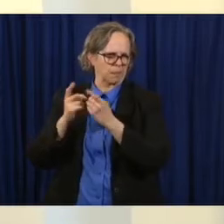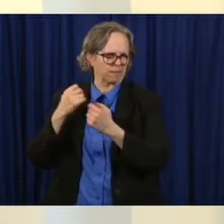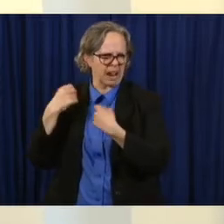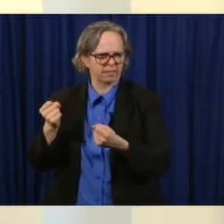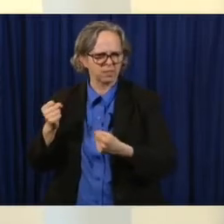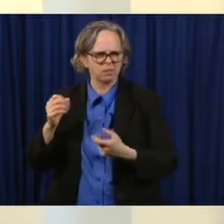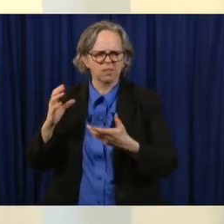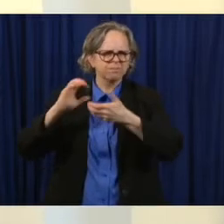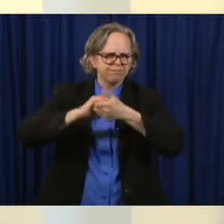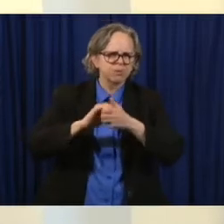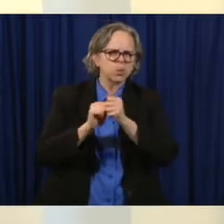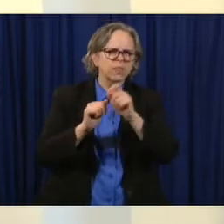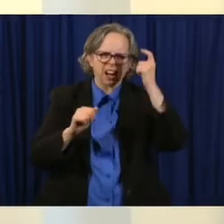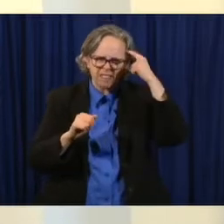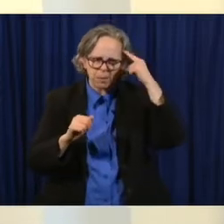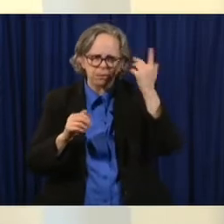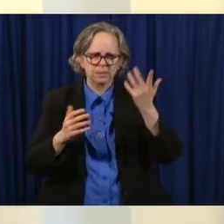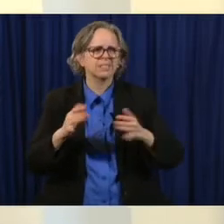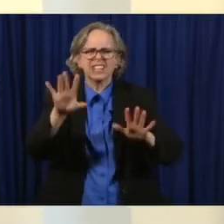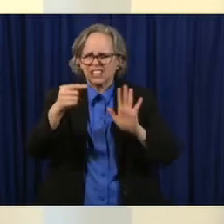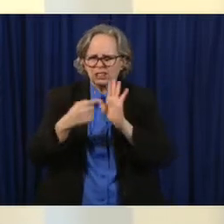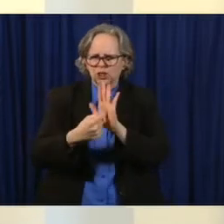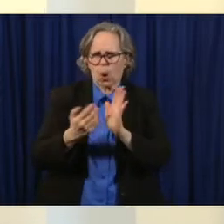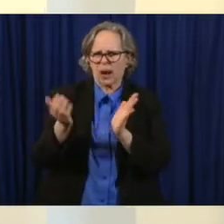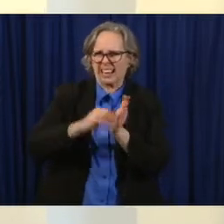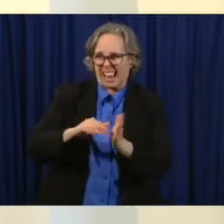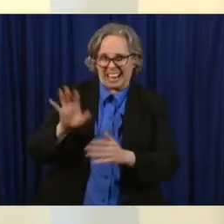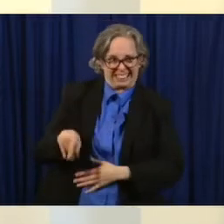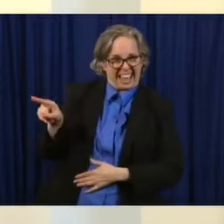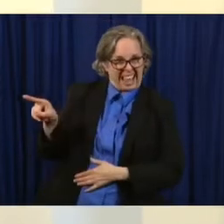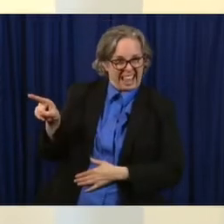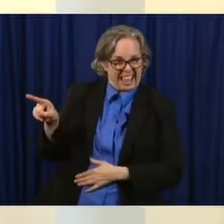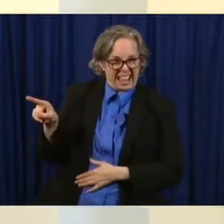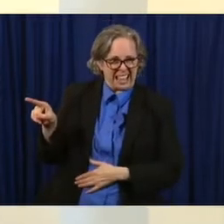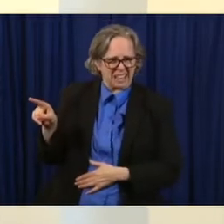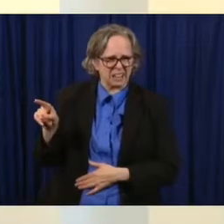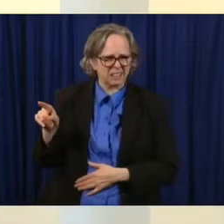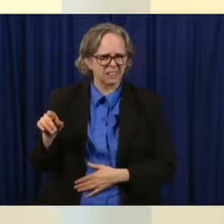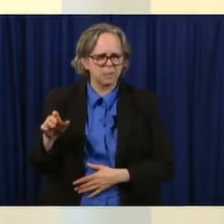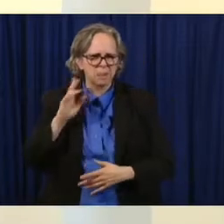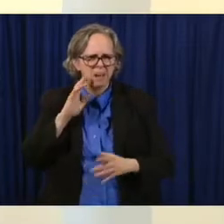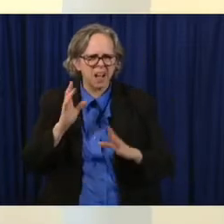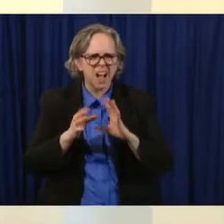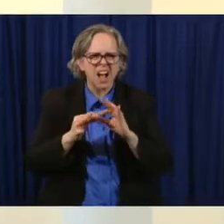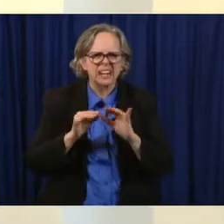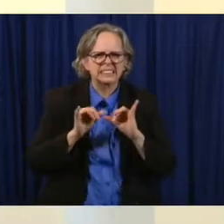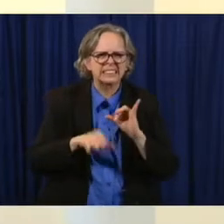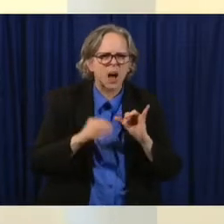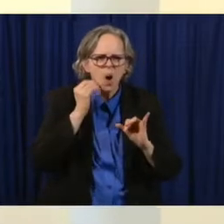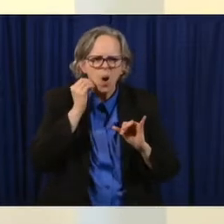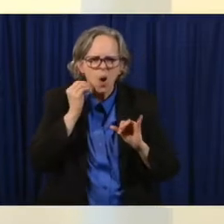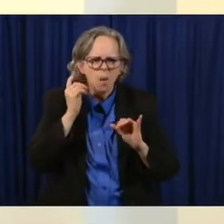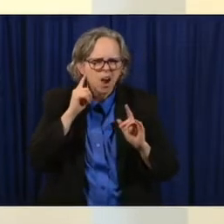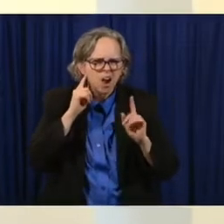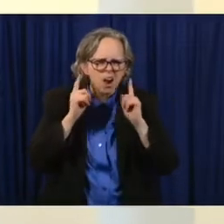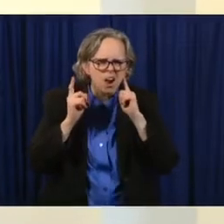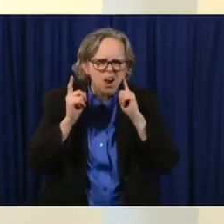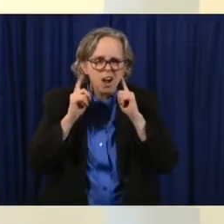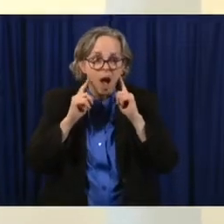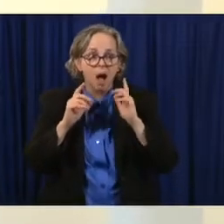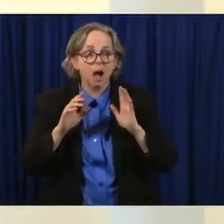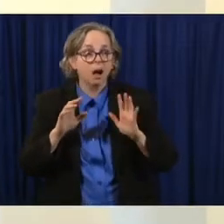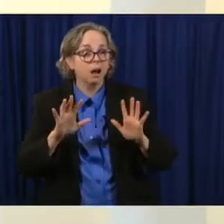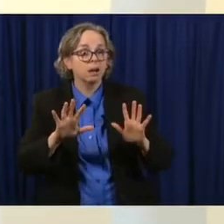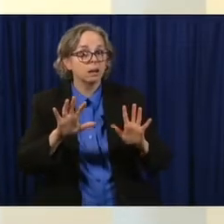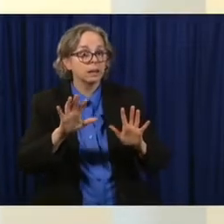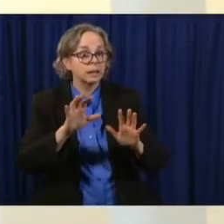again, as we move forward. I've heard people talk about stay at home, and we're saying still safer at home. As we move